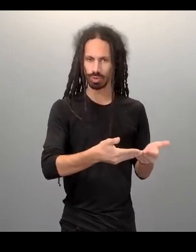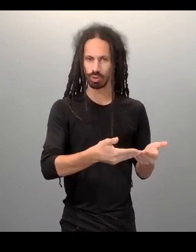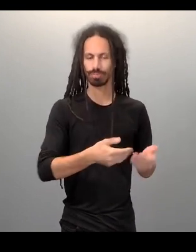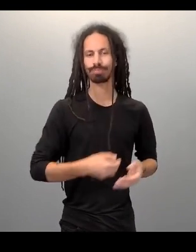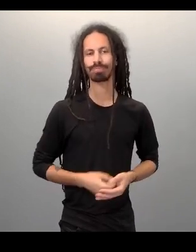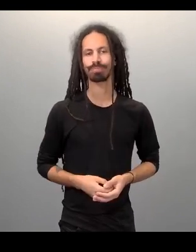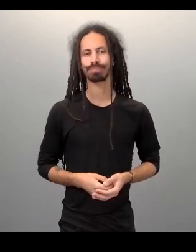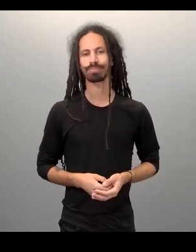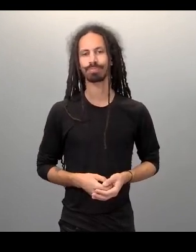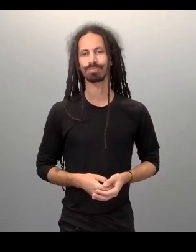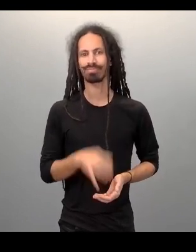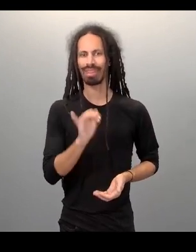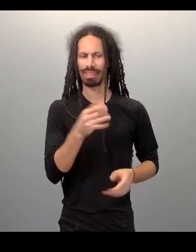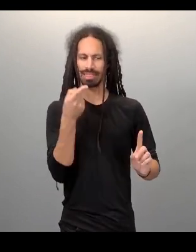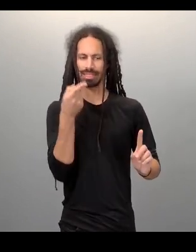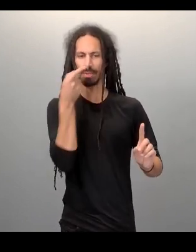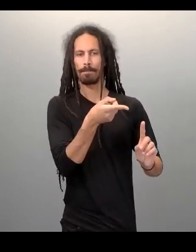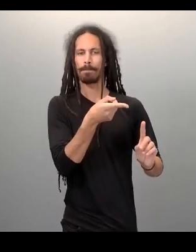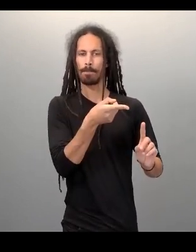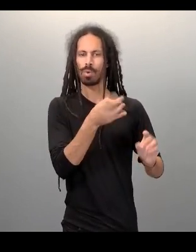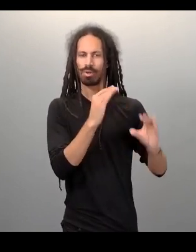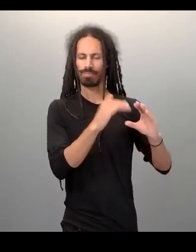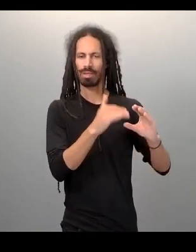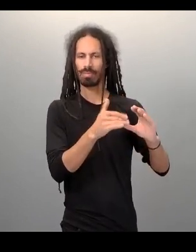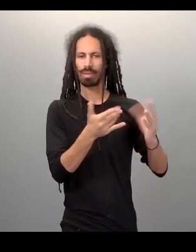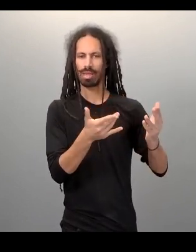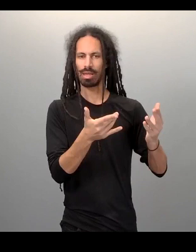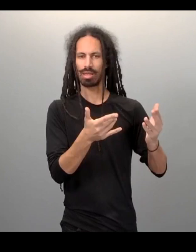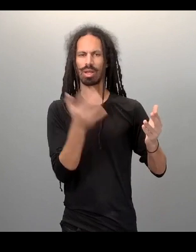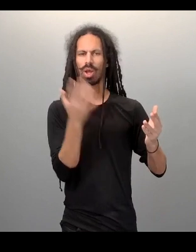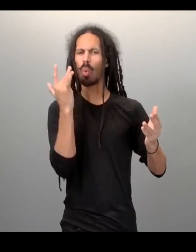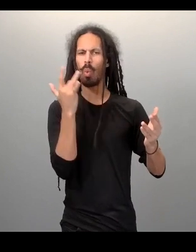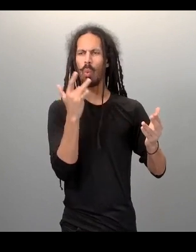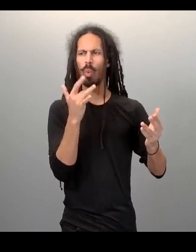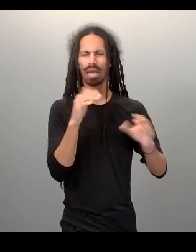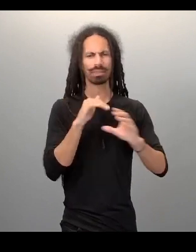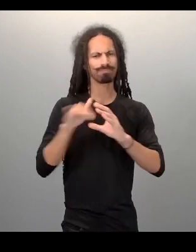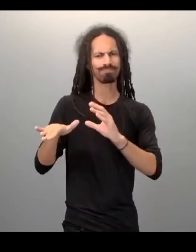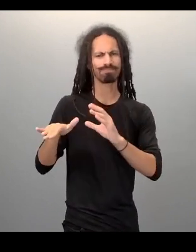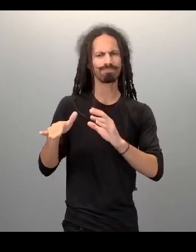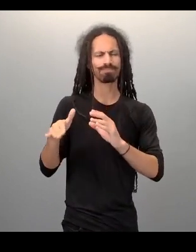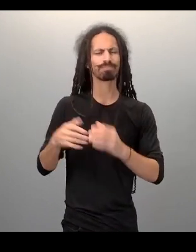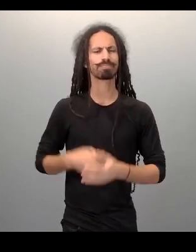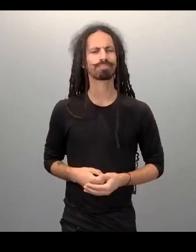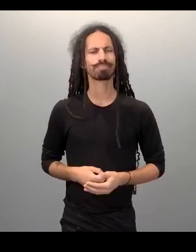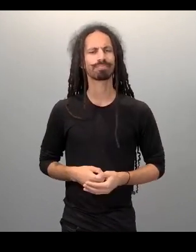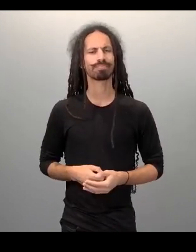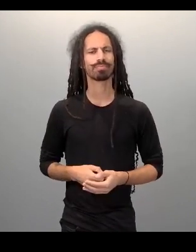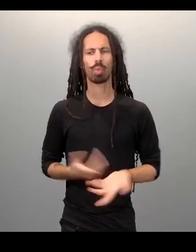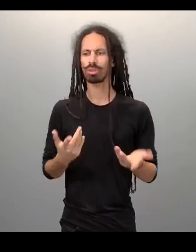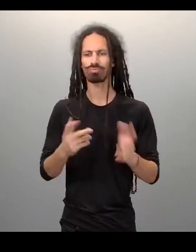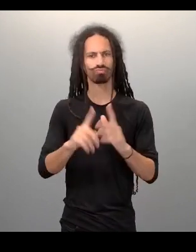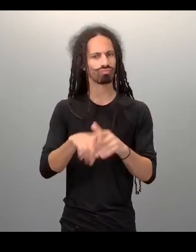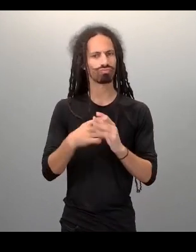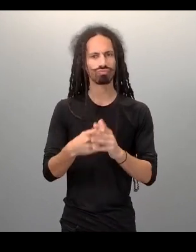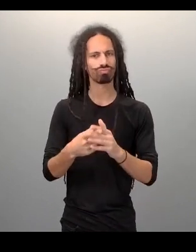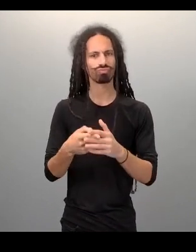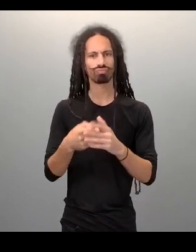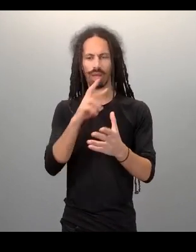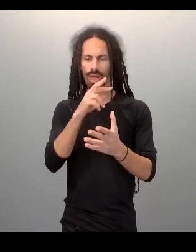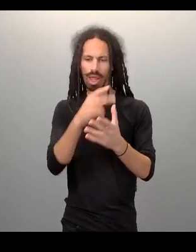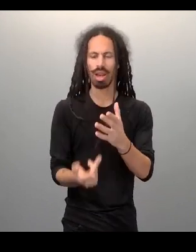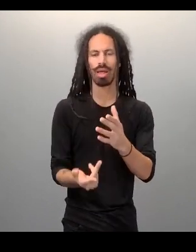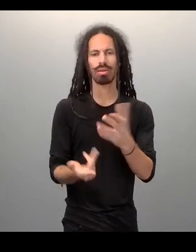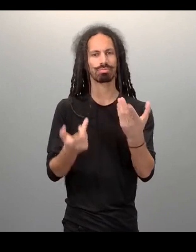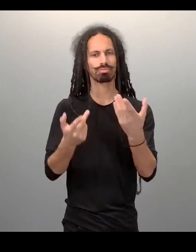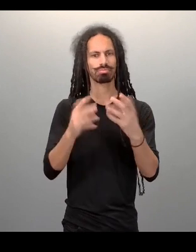to the point of this email. We jump in, expand on that subject line from our email, and put